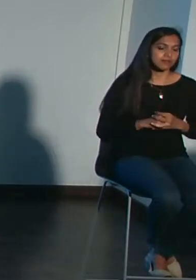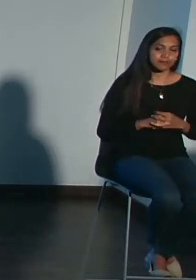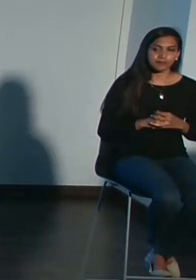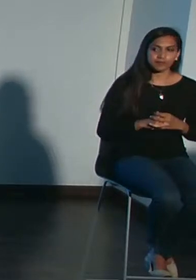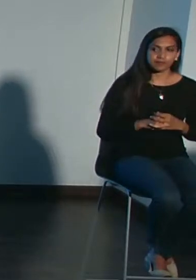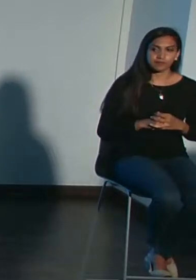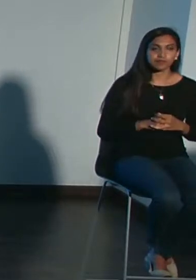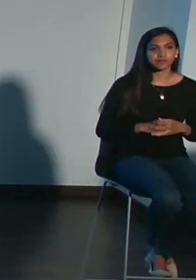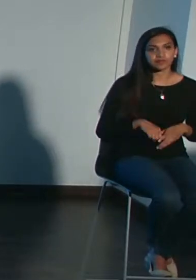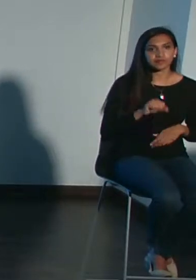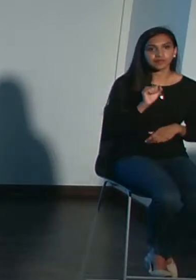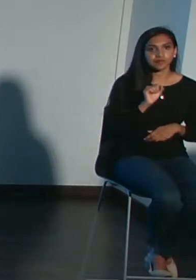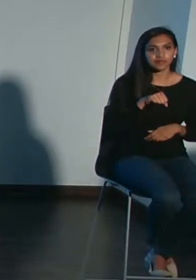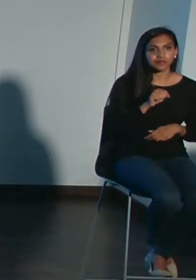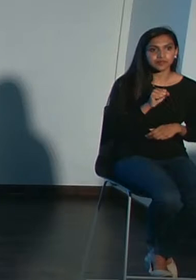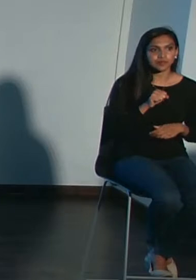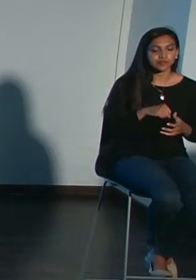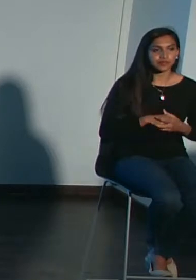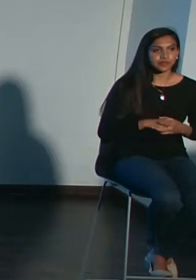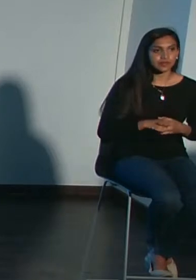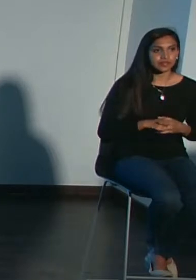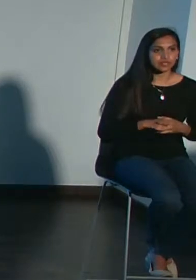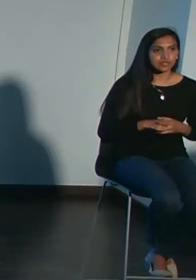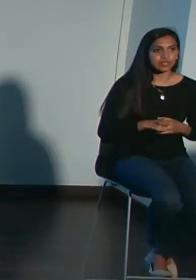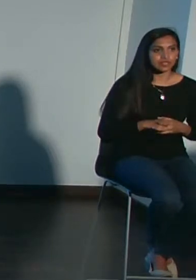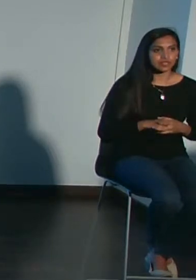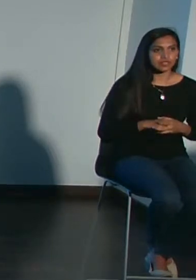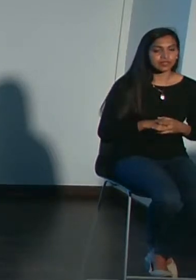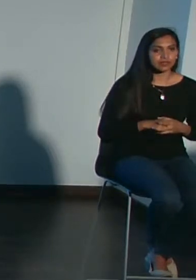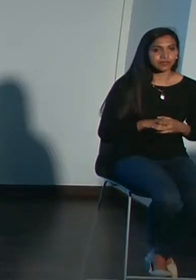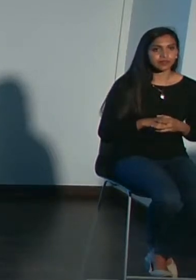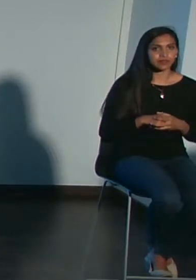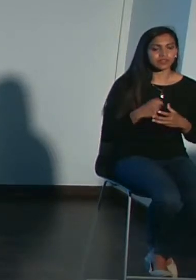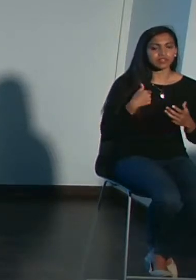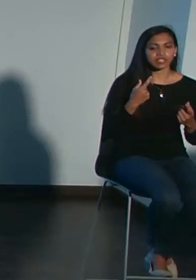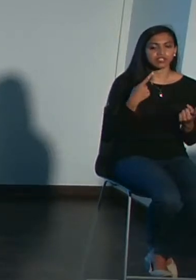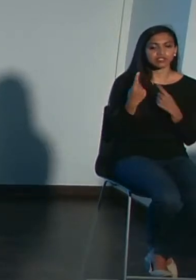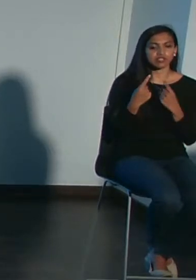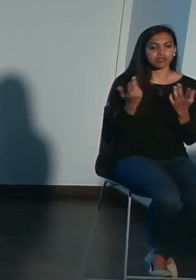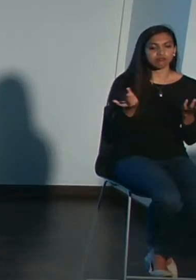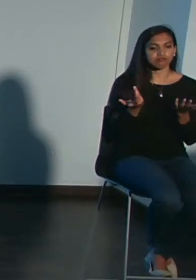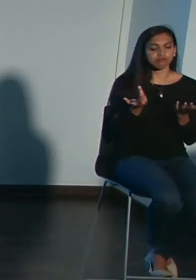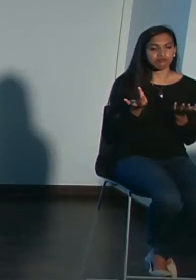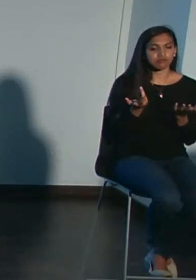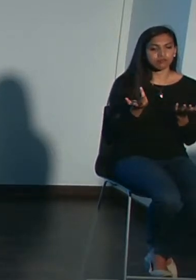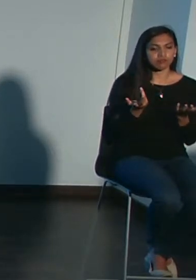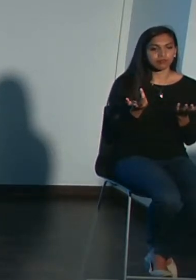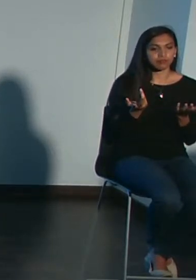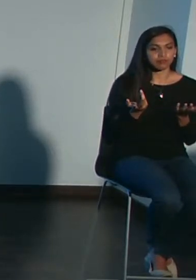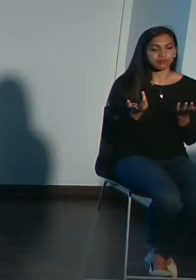we were trying to work out, okay, what should we, what all should we talk about? I guess there's one,